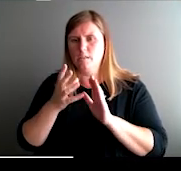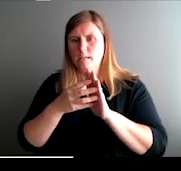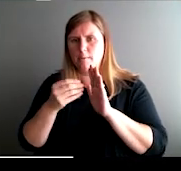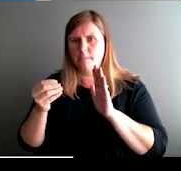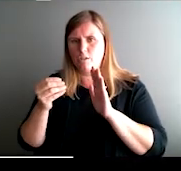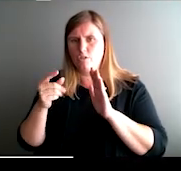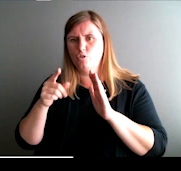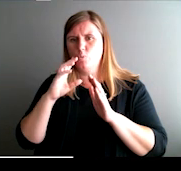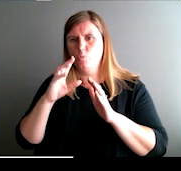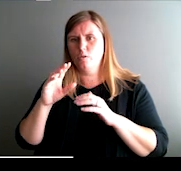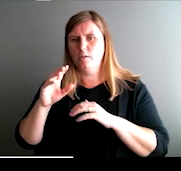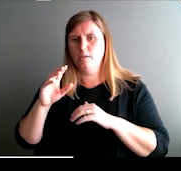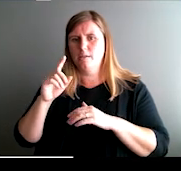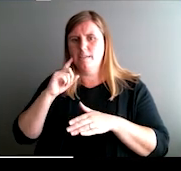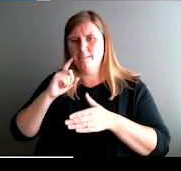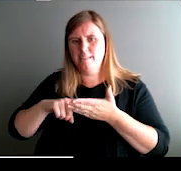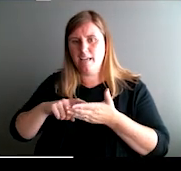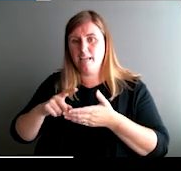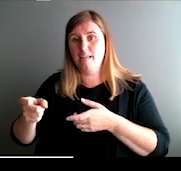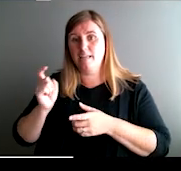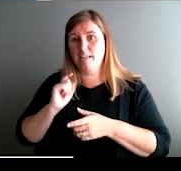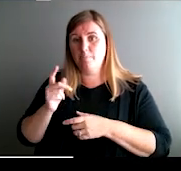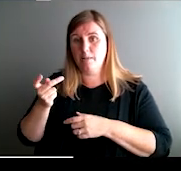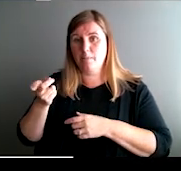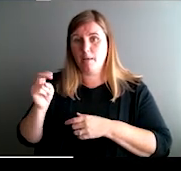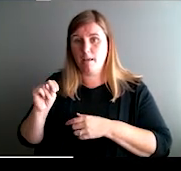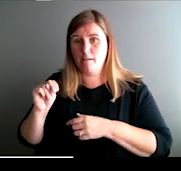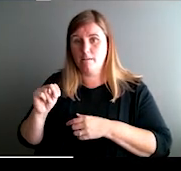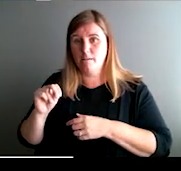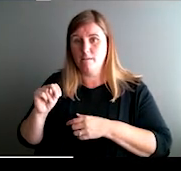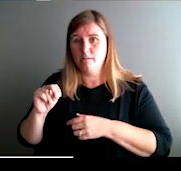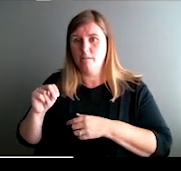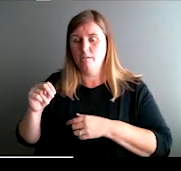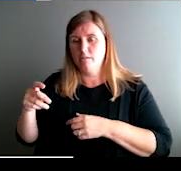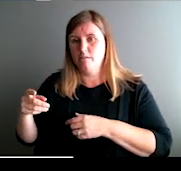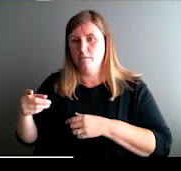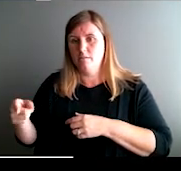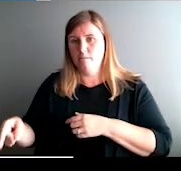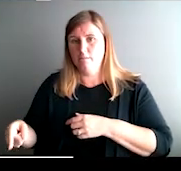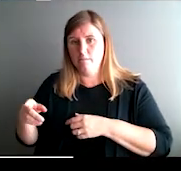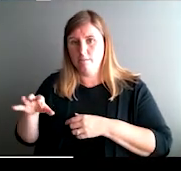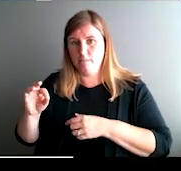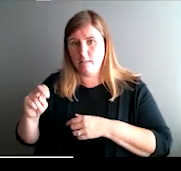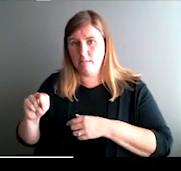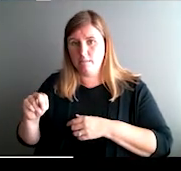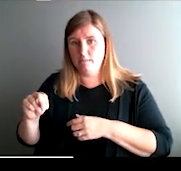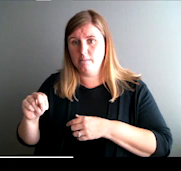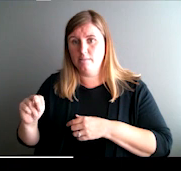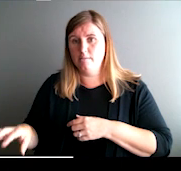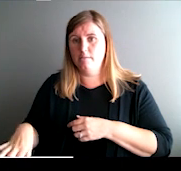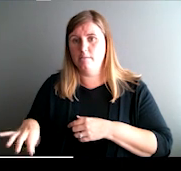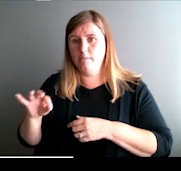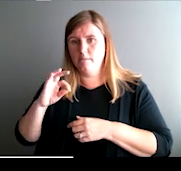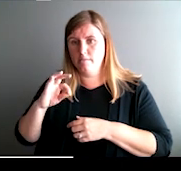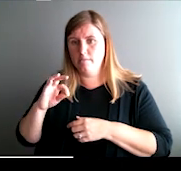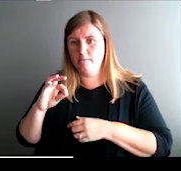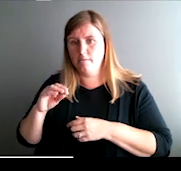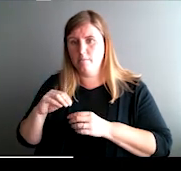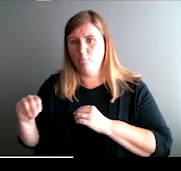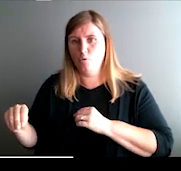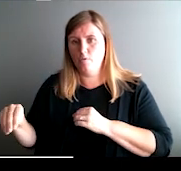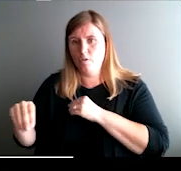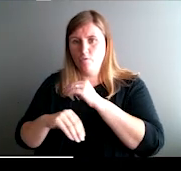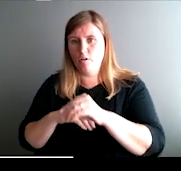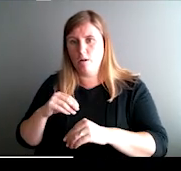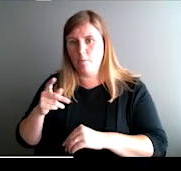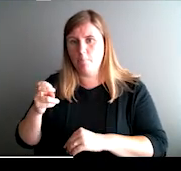imitation. You're going to indicate, give me the pen, and then indicate what the student is to select. The student selects it. You can move the field around,